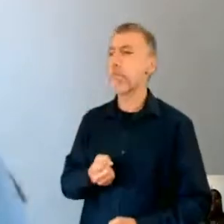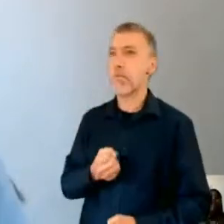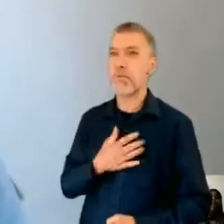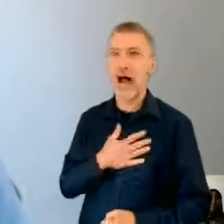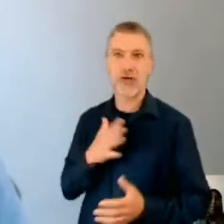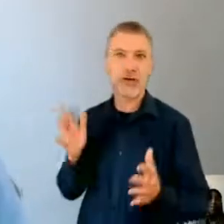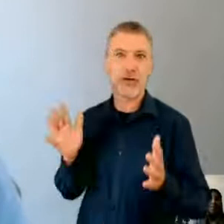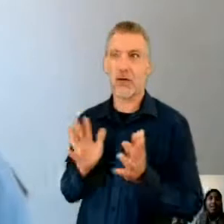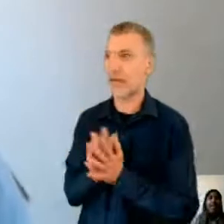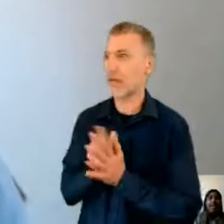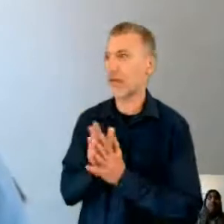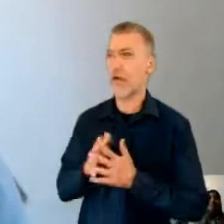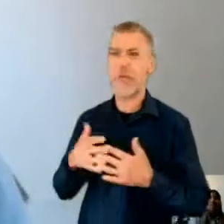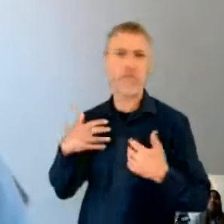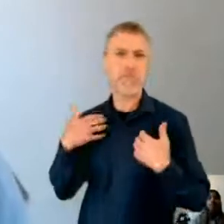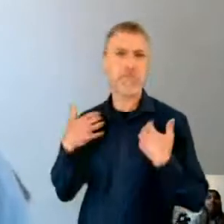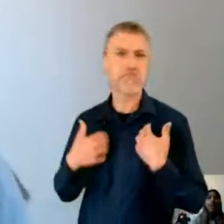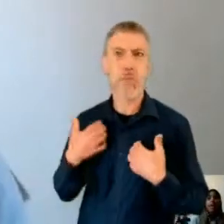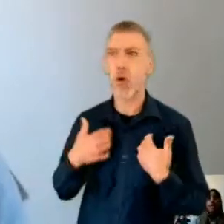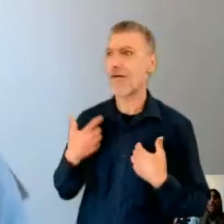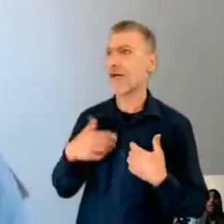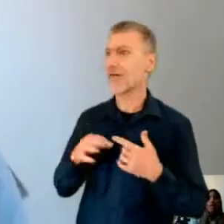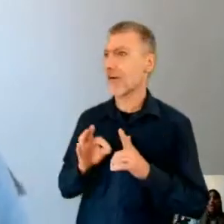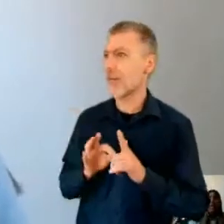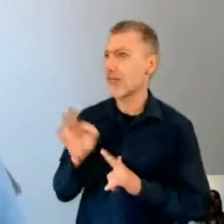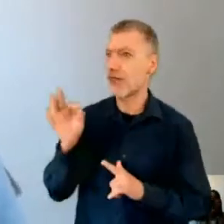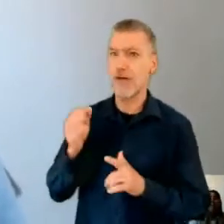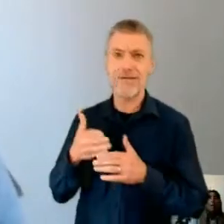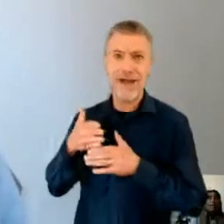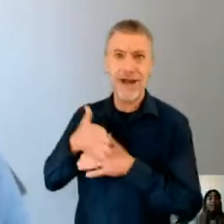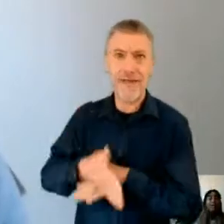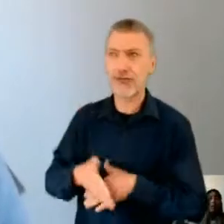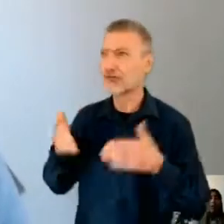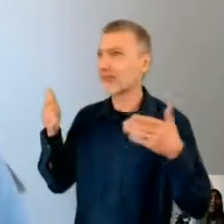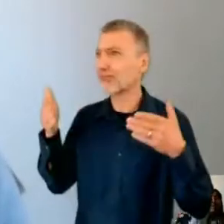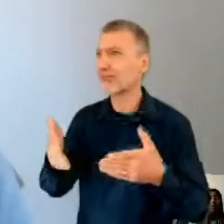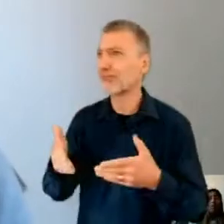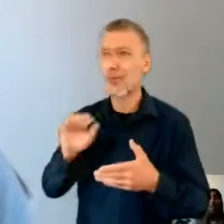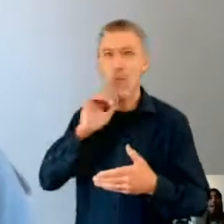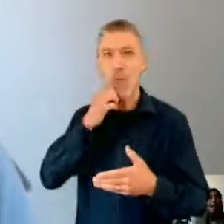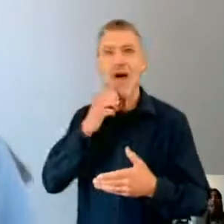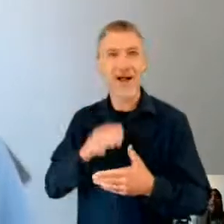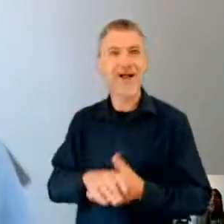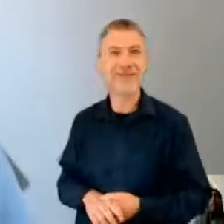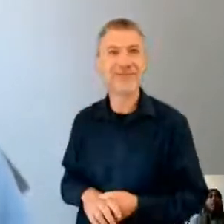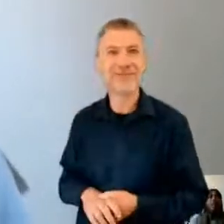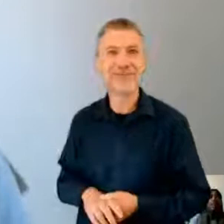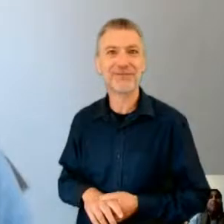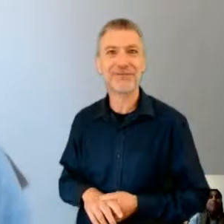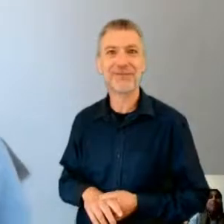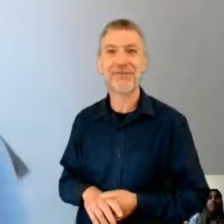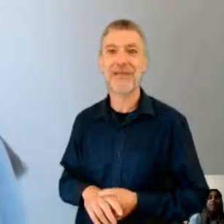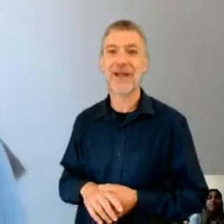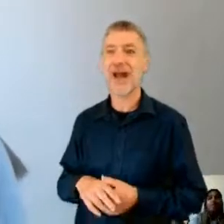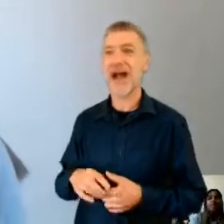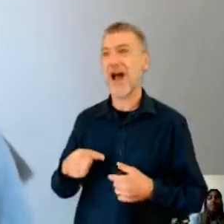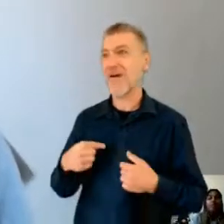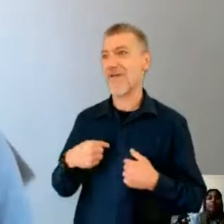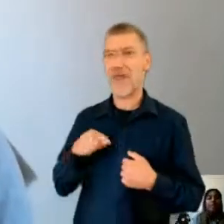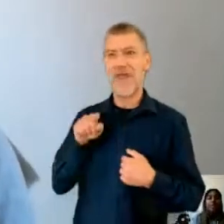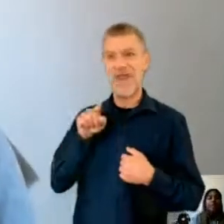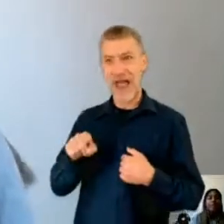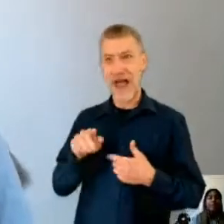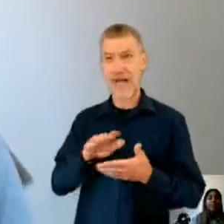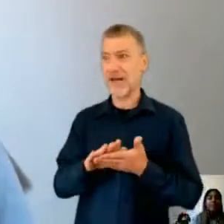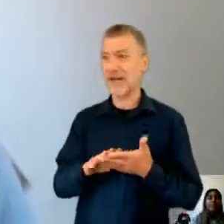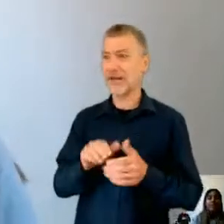motivated to do better and to put in more effort into your work, into whatever. And then I just feel like from that, better results come from